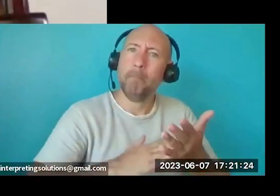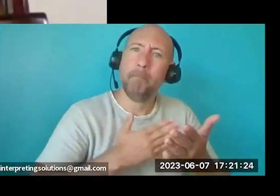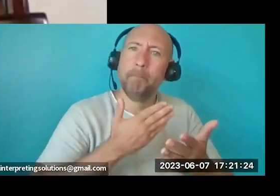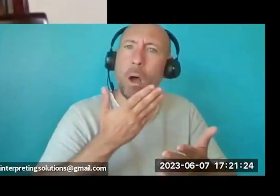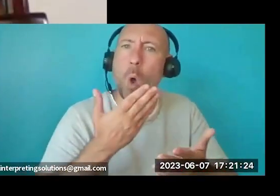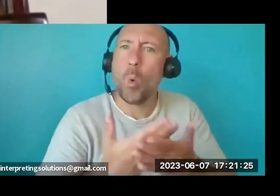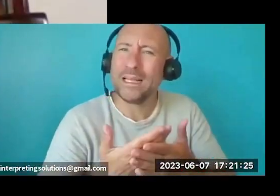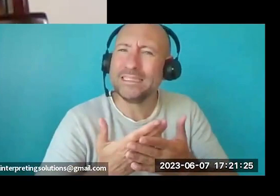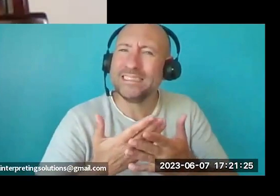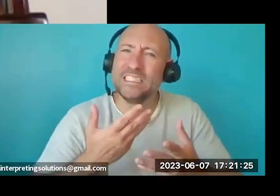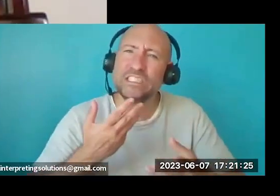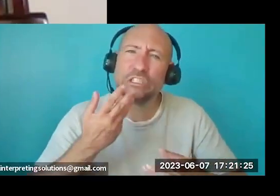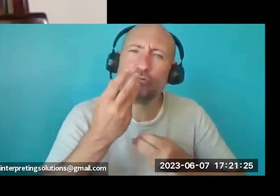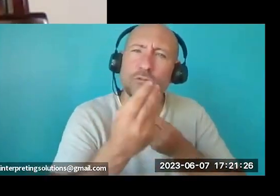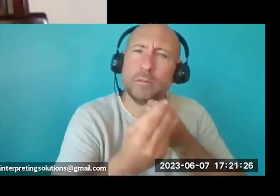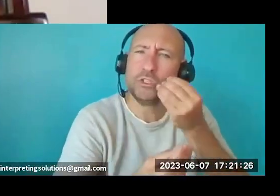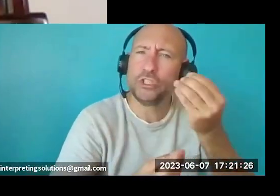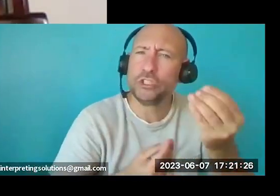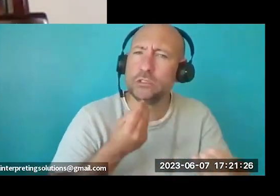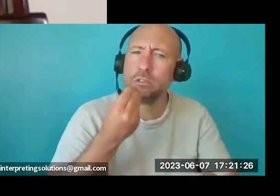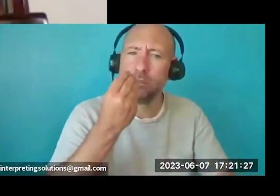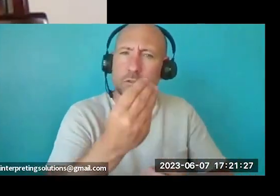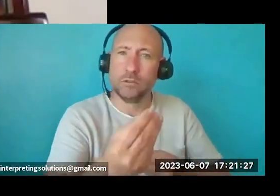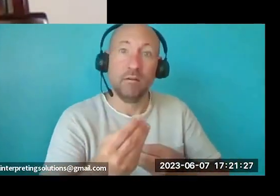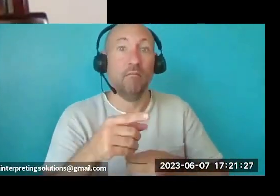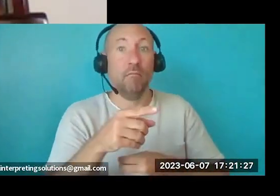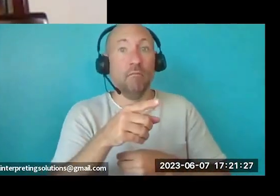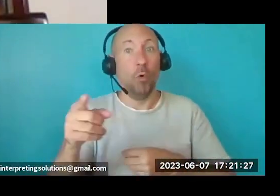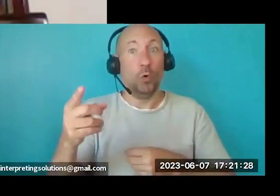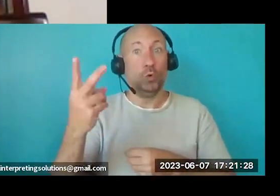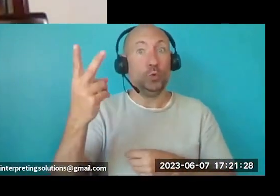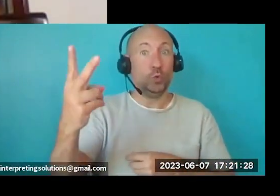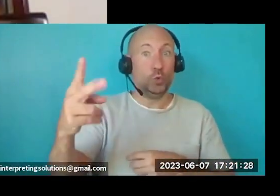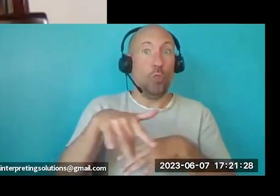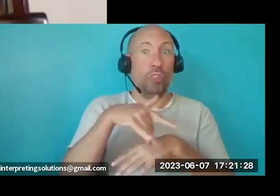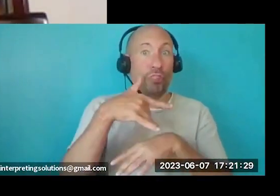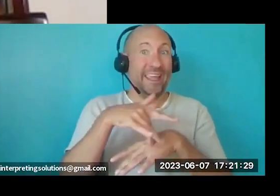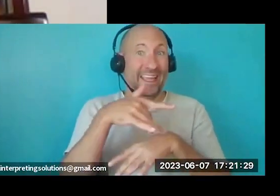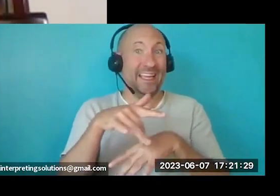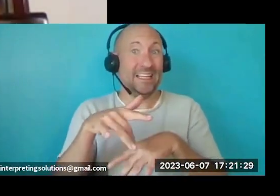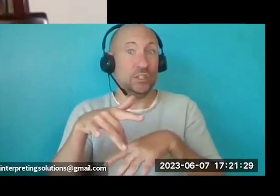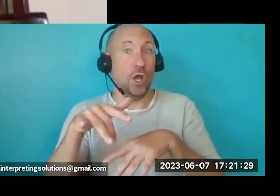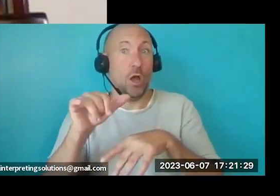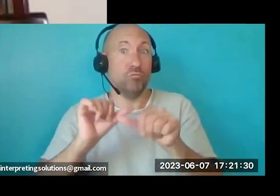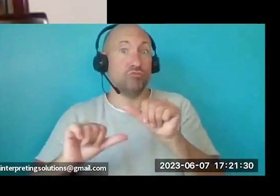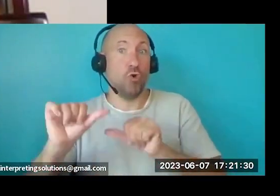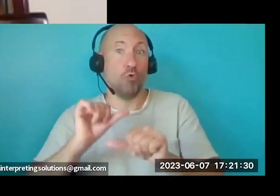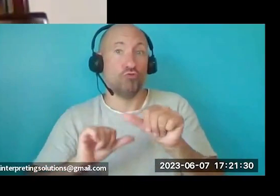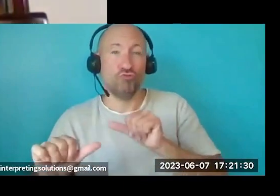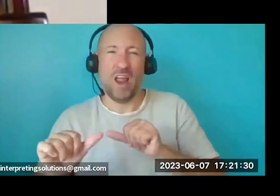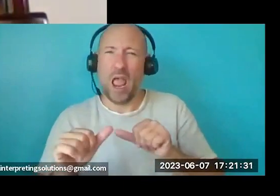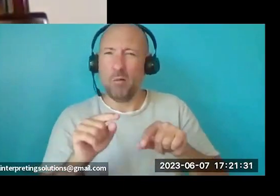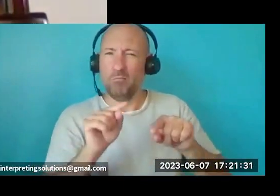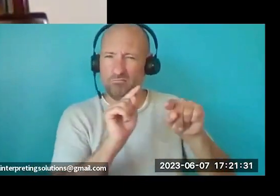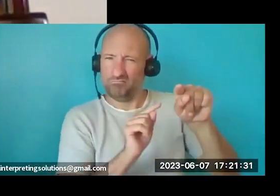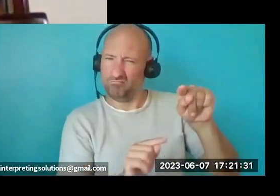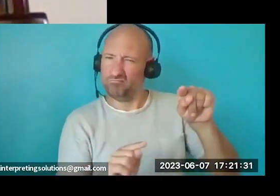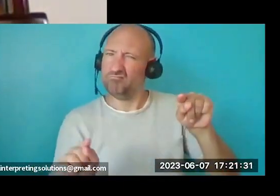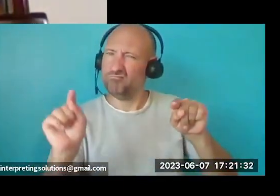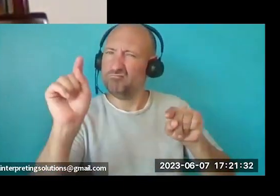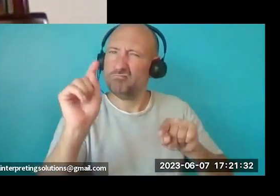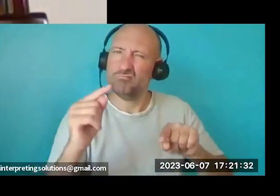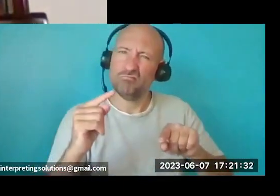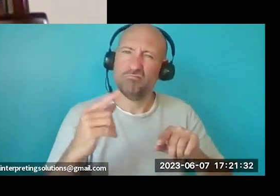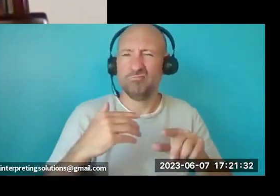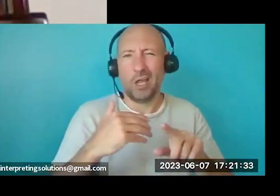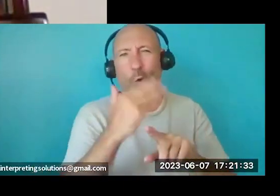at this moment and also for two theater programs in Florence and in Piedmont,